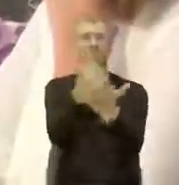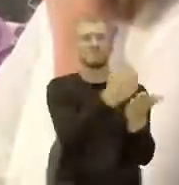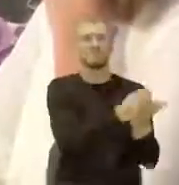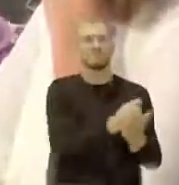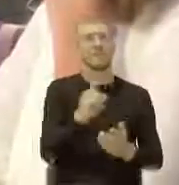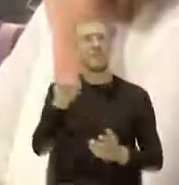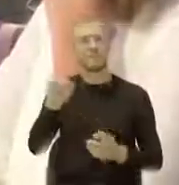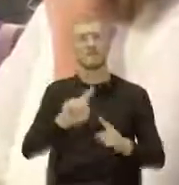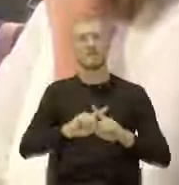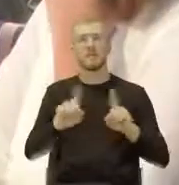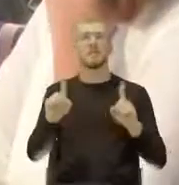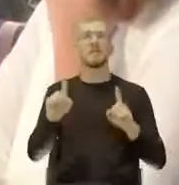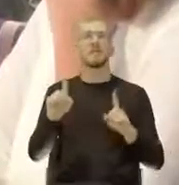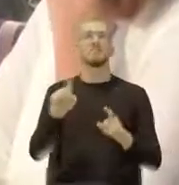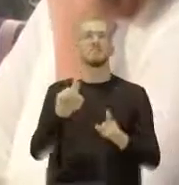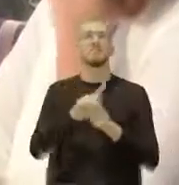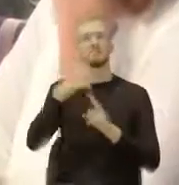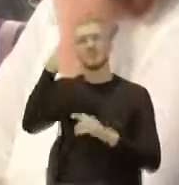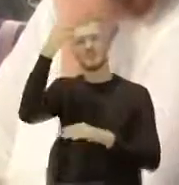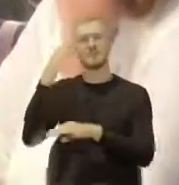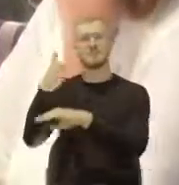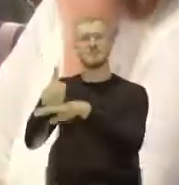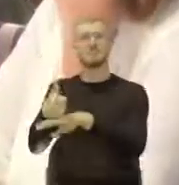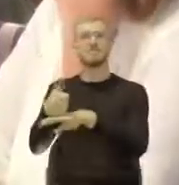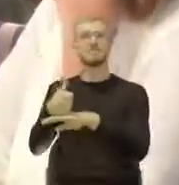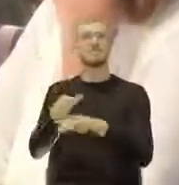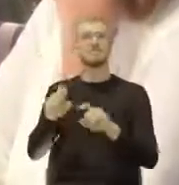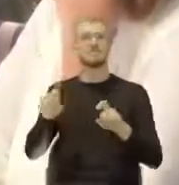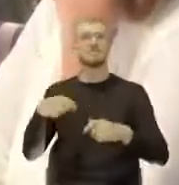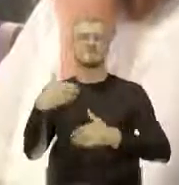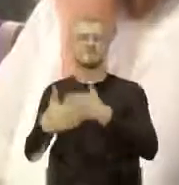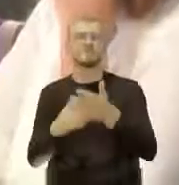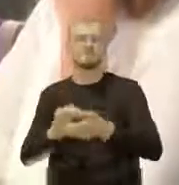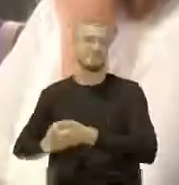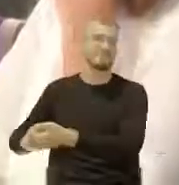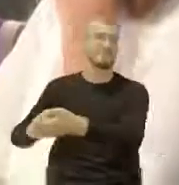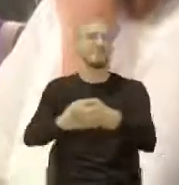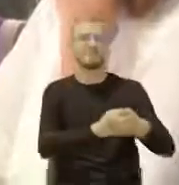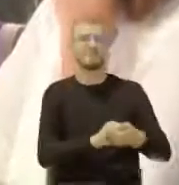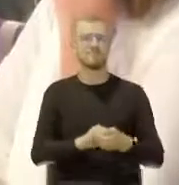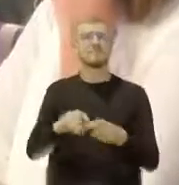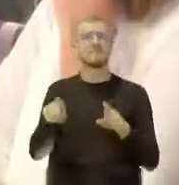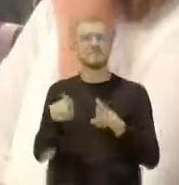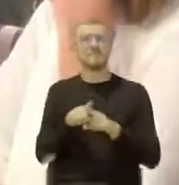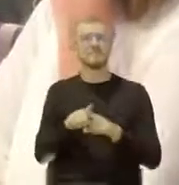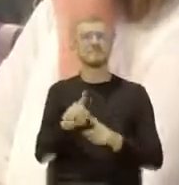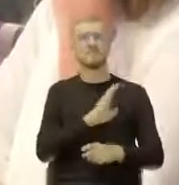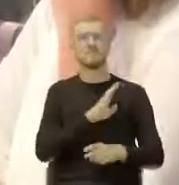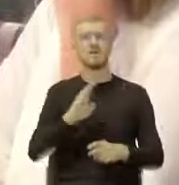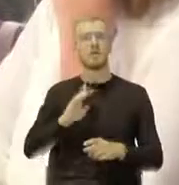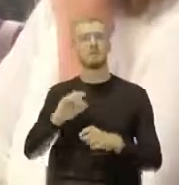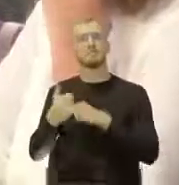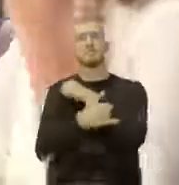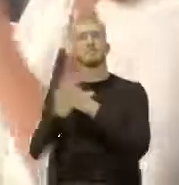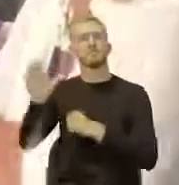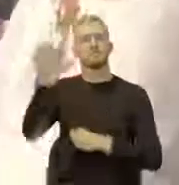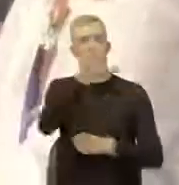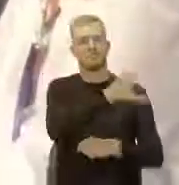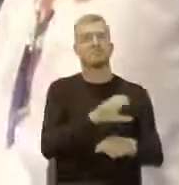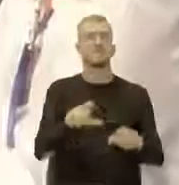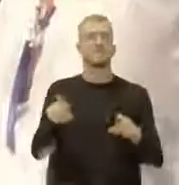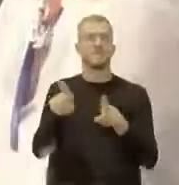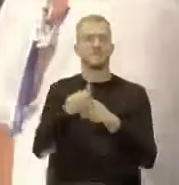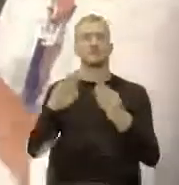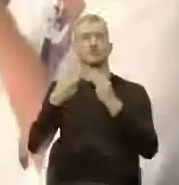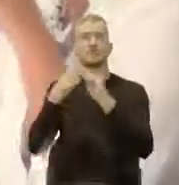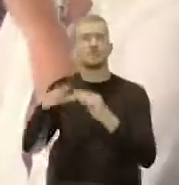areas, so that we are better able to take care, for example, of climate change challenges, of water provision, of